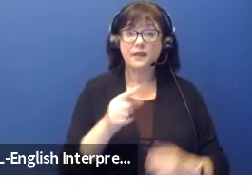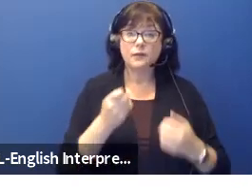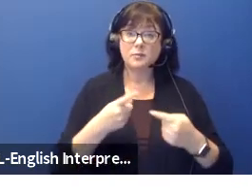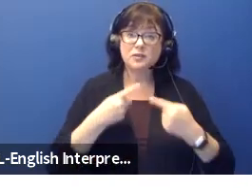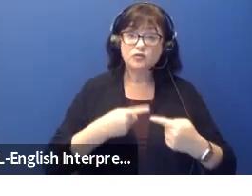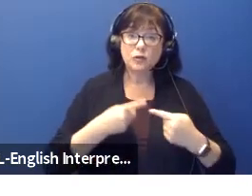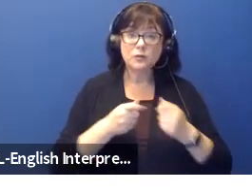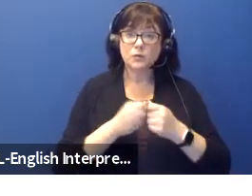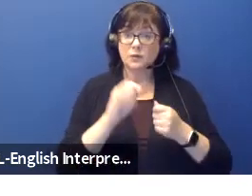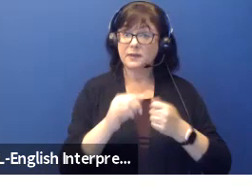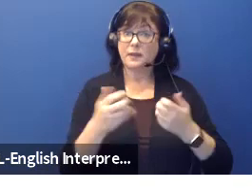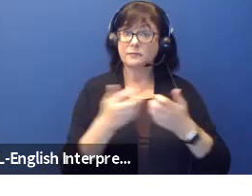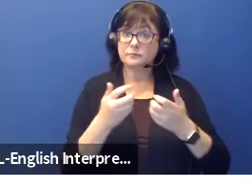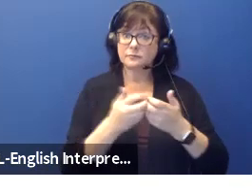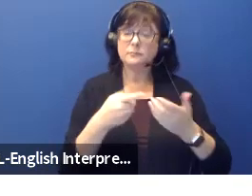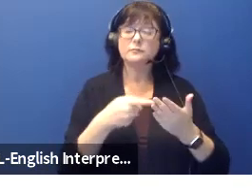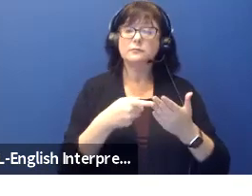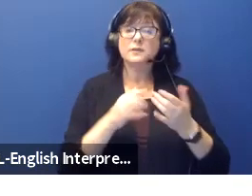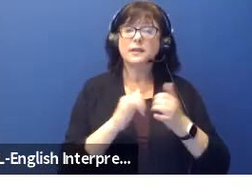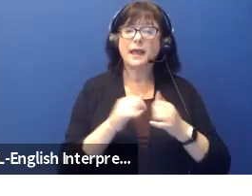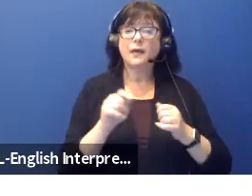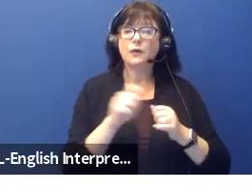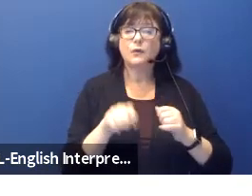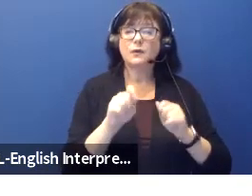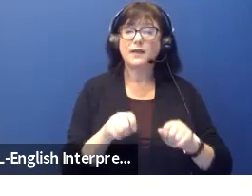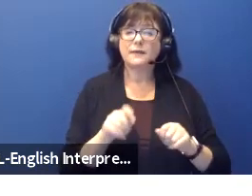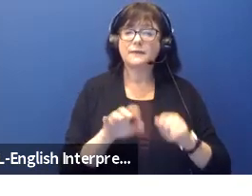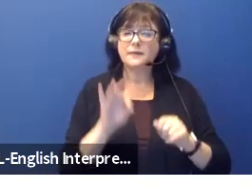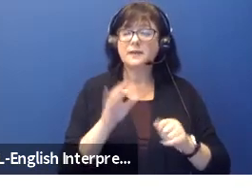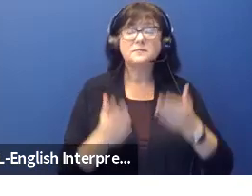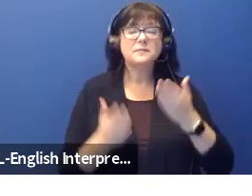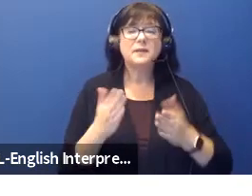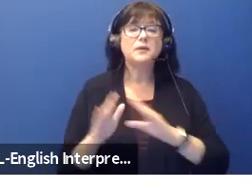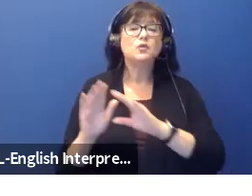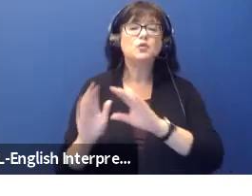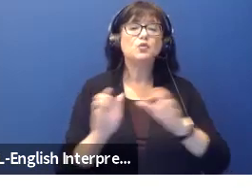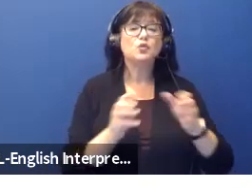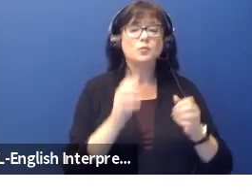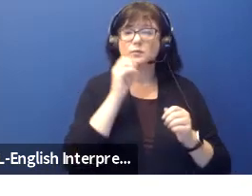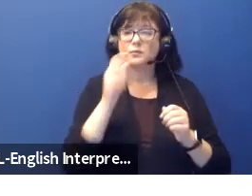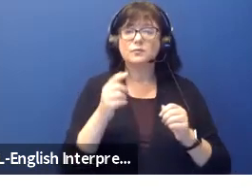you can better target some underrepresented groups that would increase your suitability.